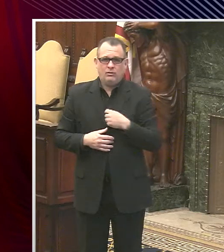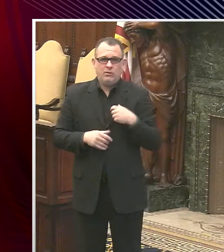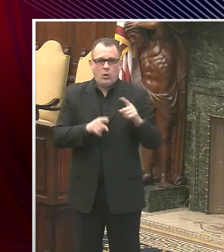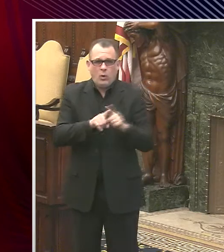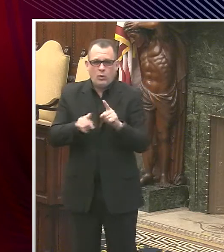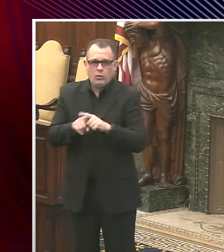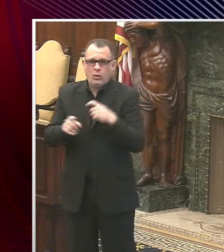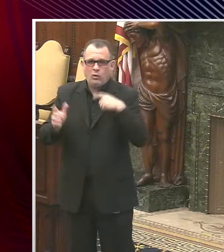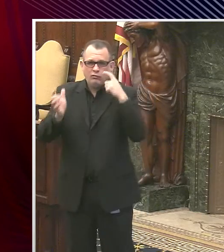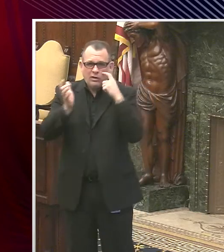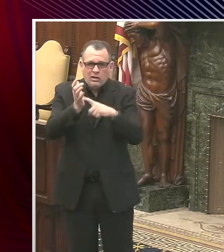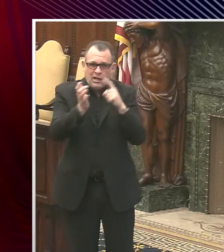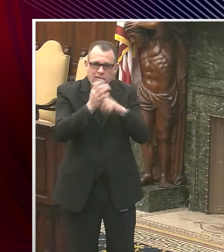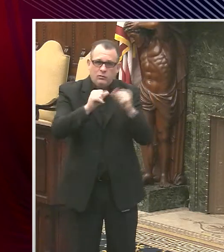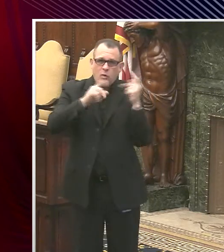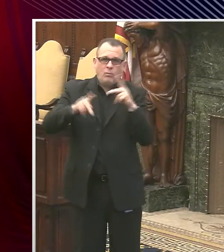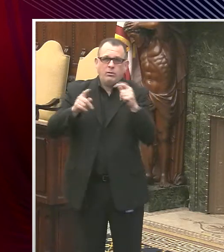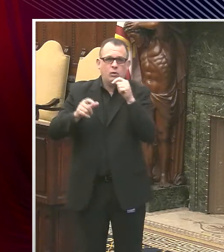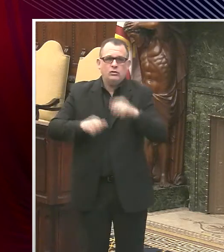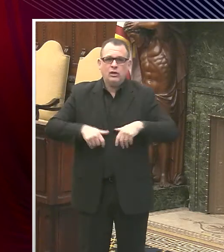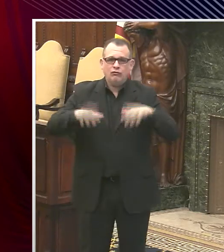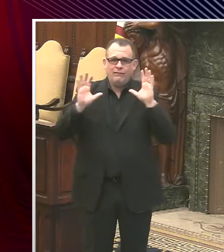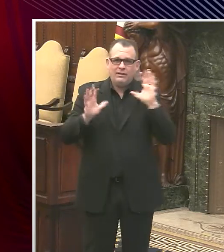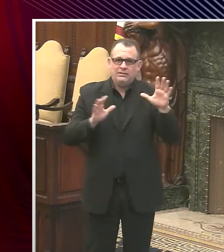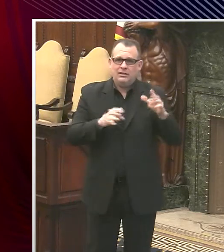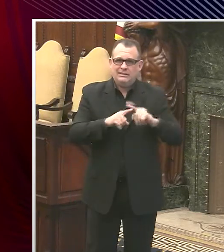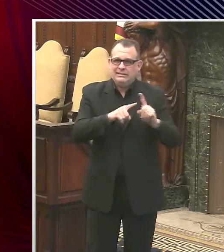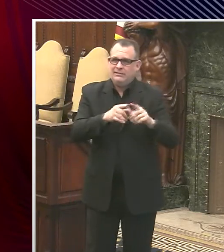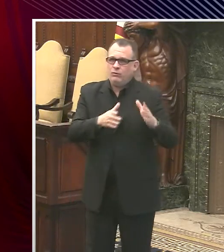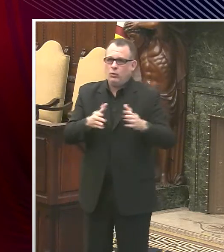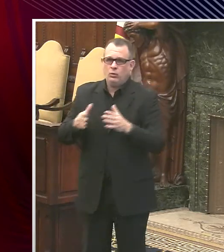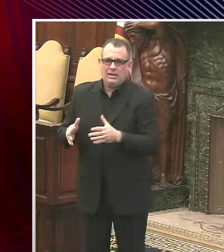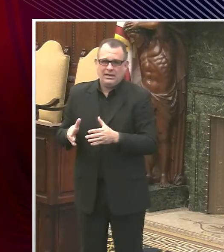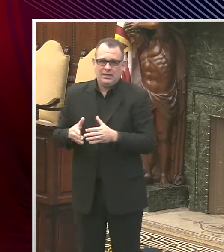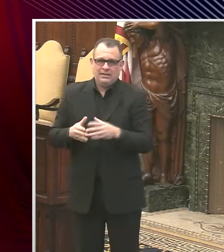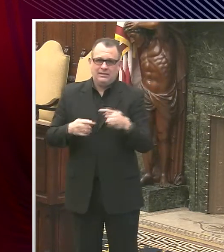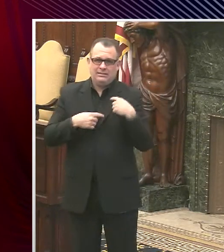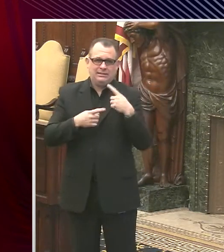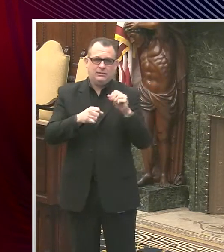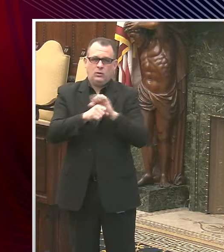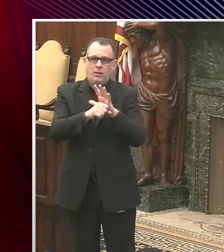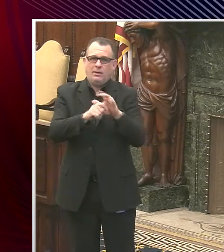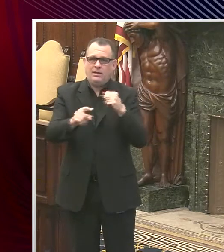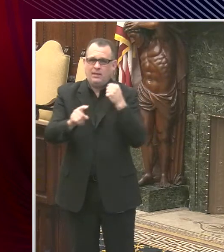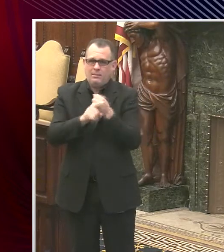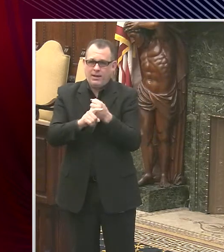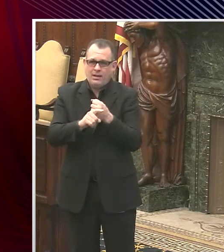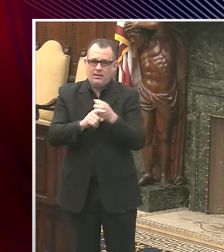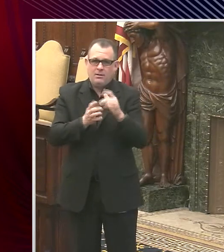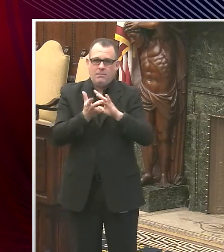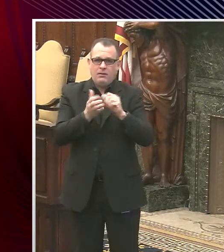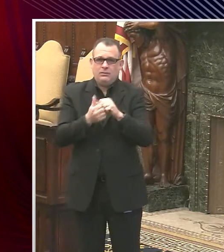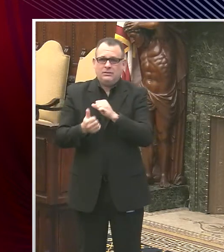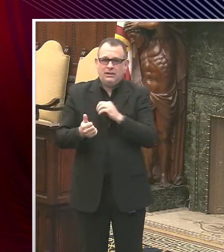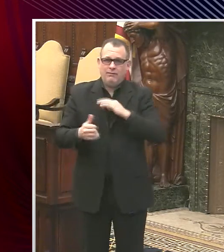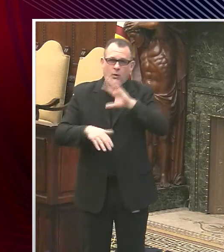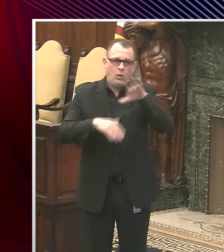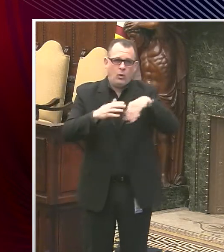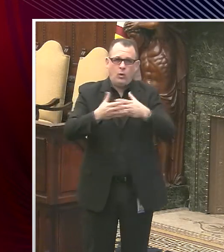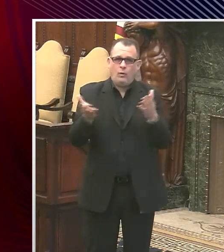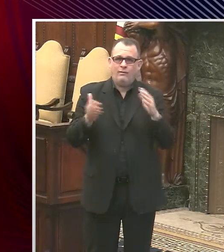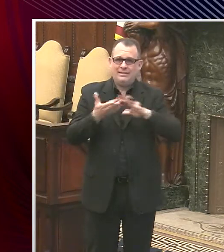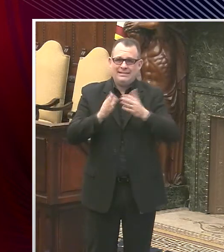recognize all those who have sacrificed in other ways since the pandemic hit. Medical staff across the city stepped up to save